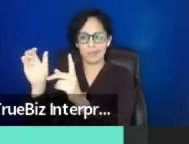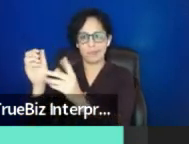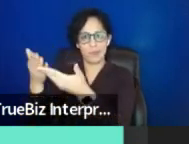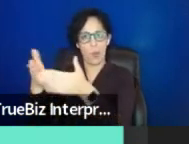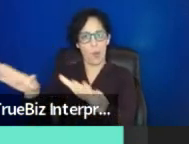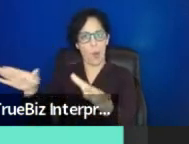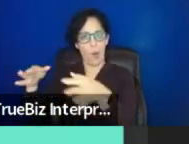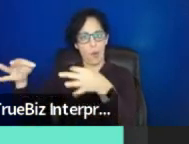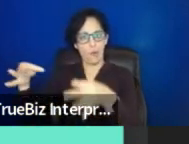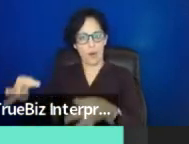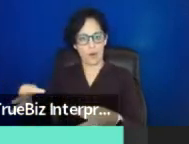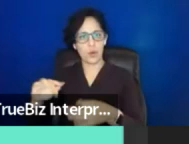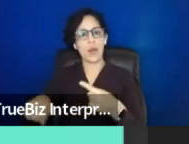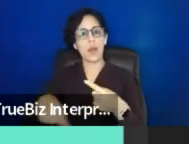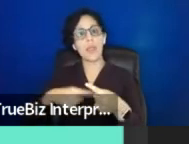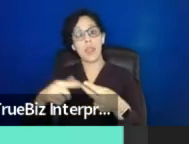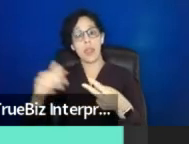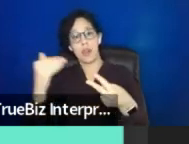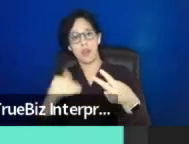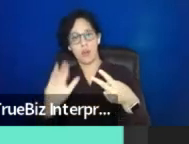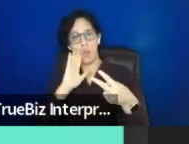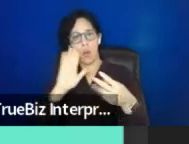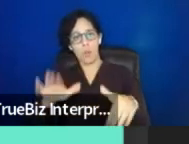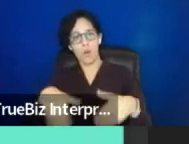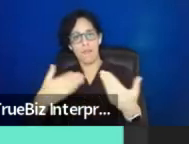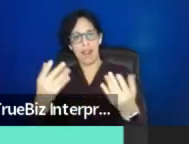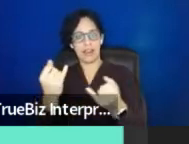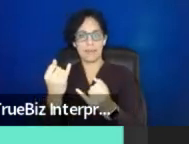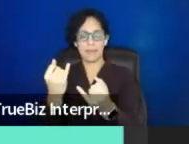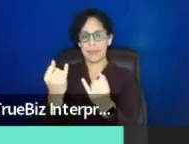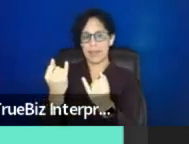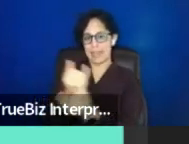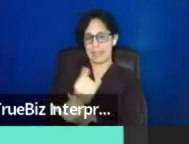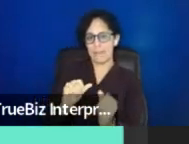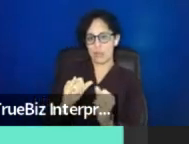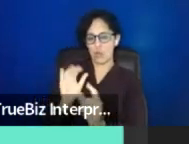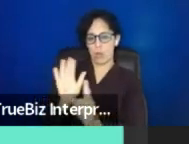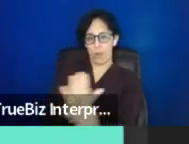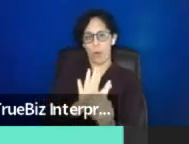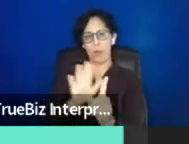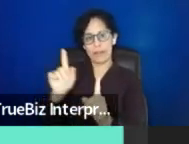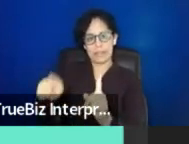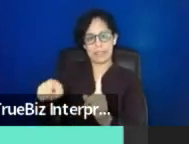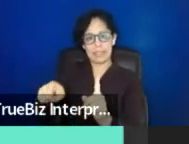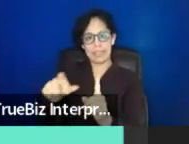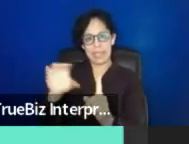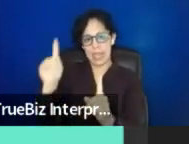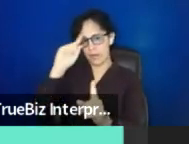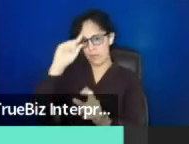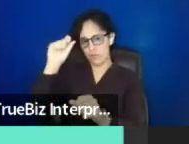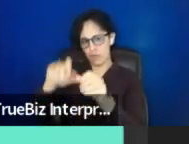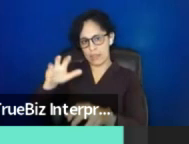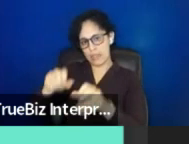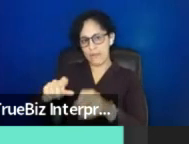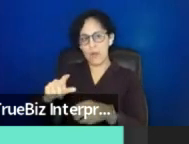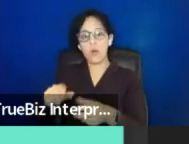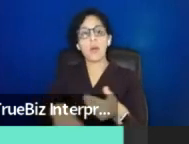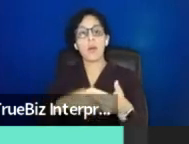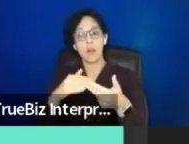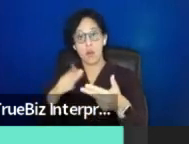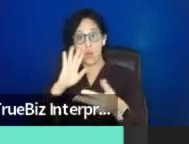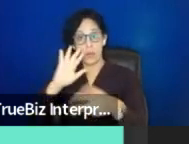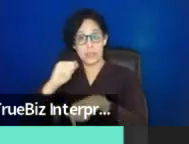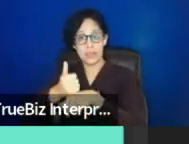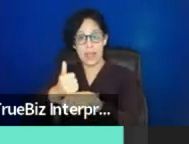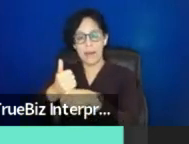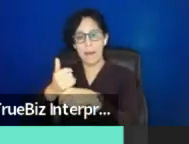own to brainstorm some individual ideal needs as caregivers, And then we'll go into breakout rooms. We are